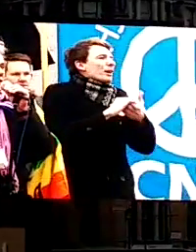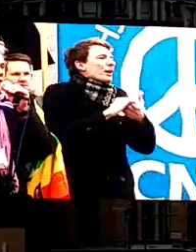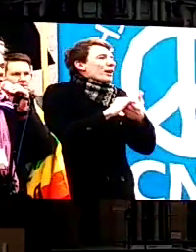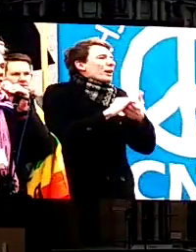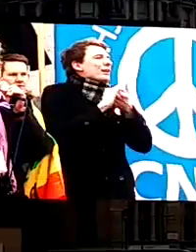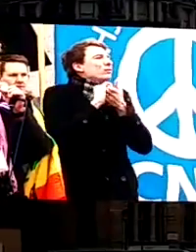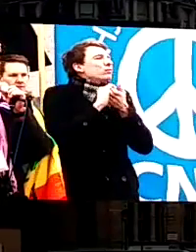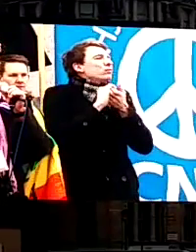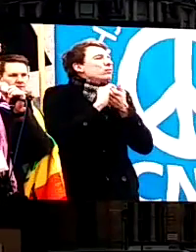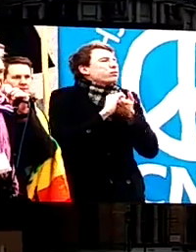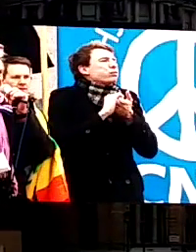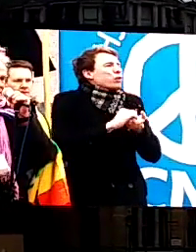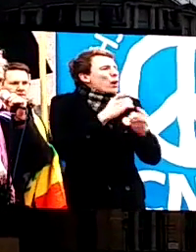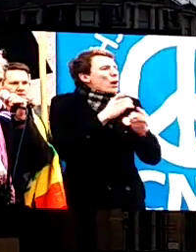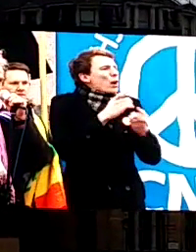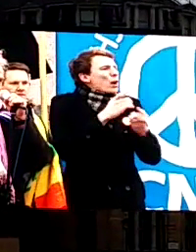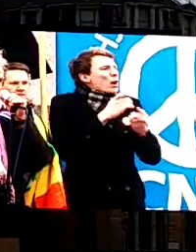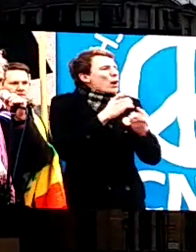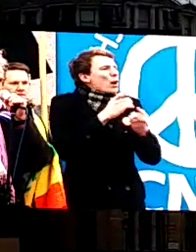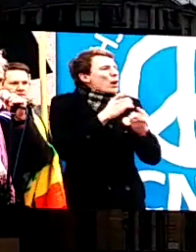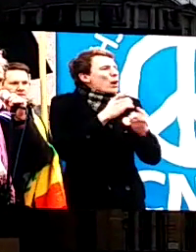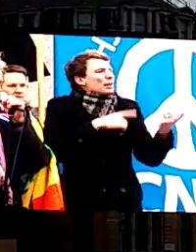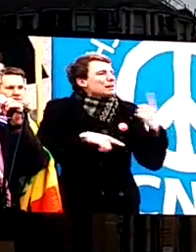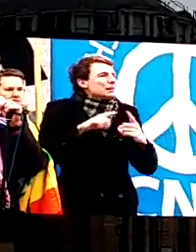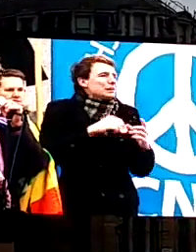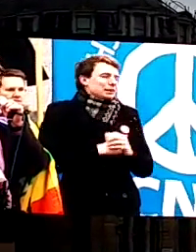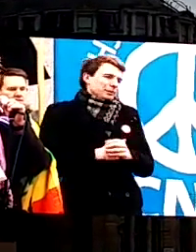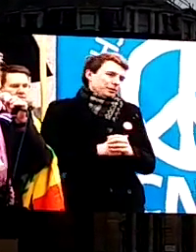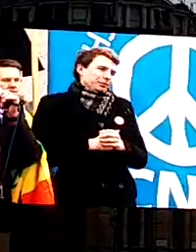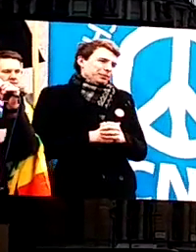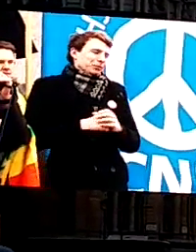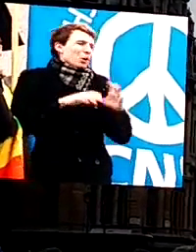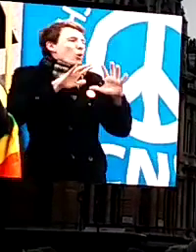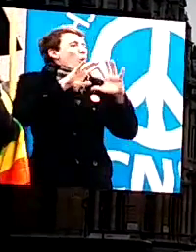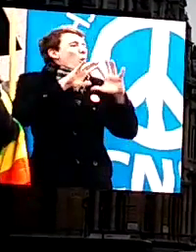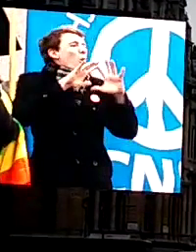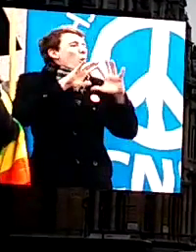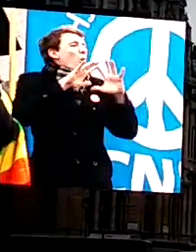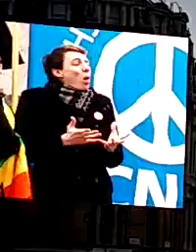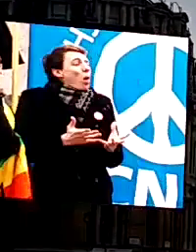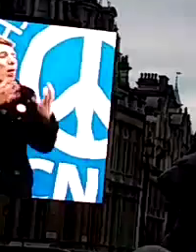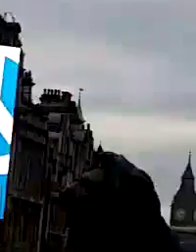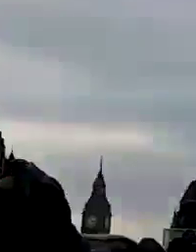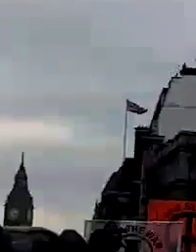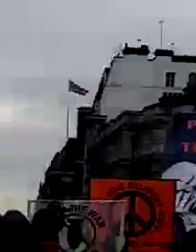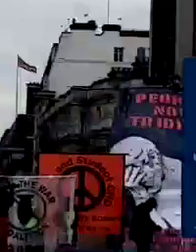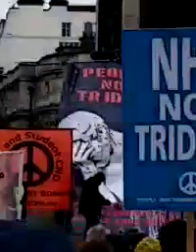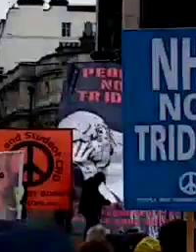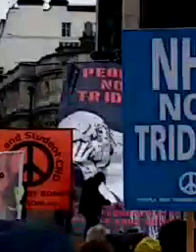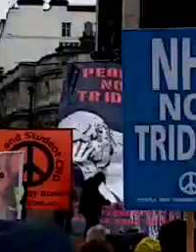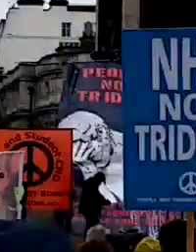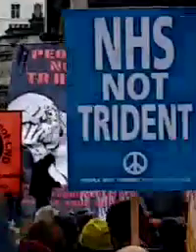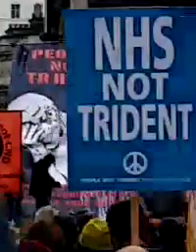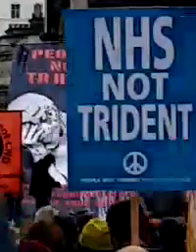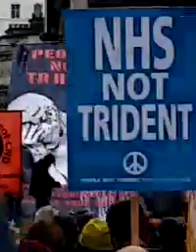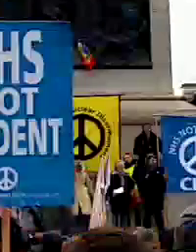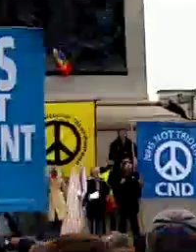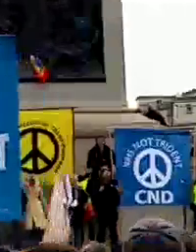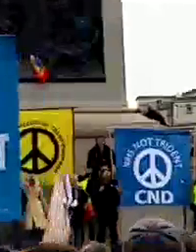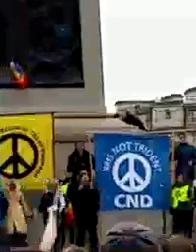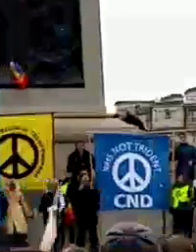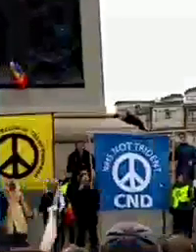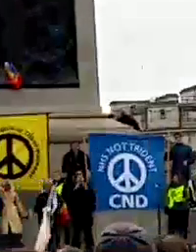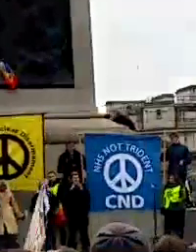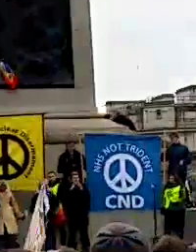The vote of peace in a national peace movement are looking at